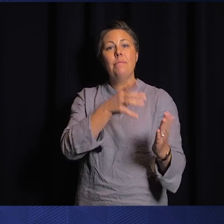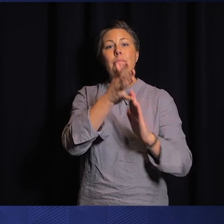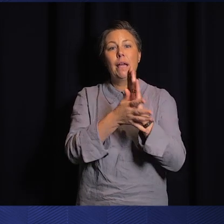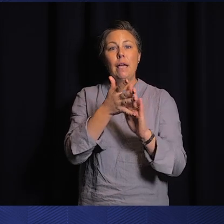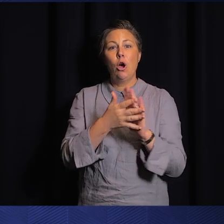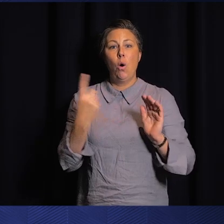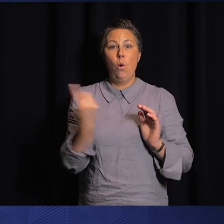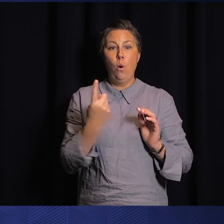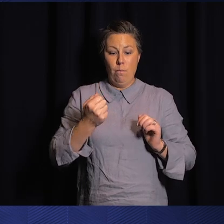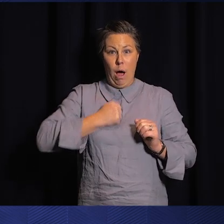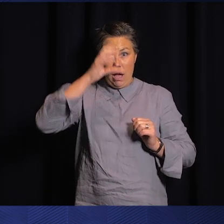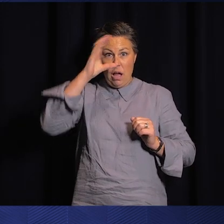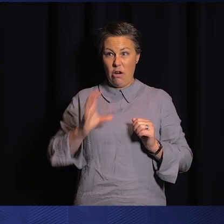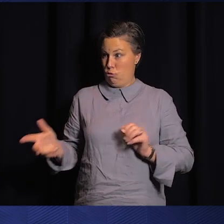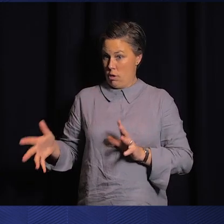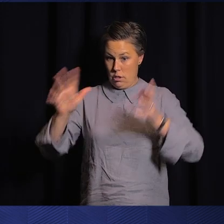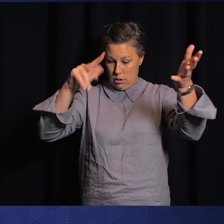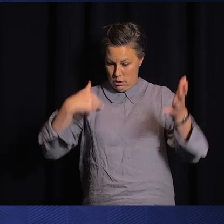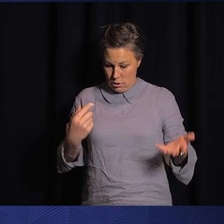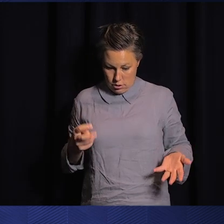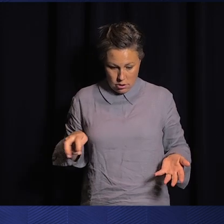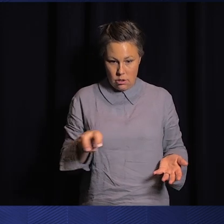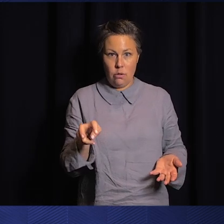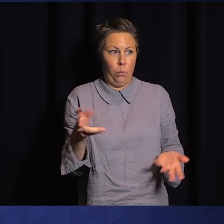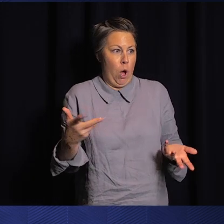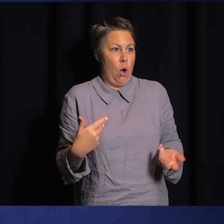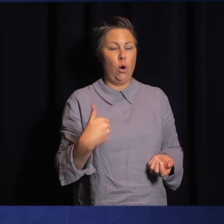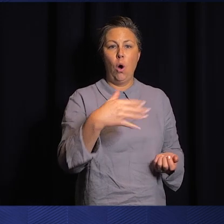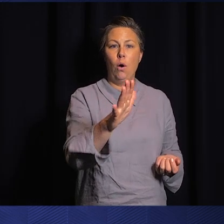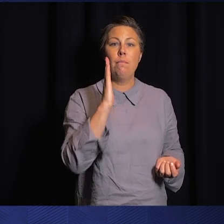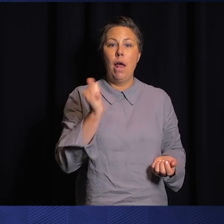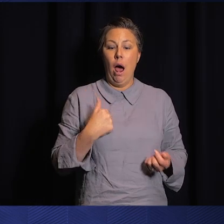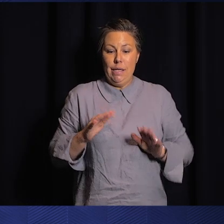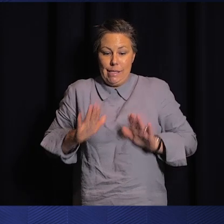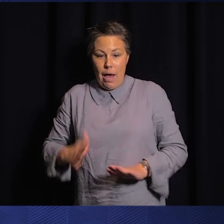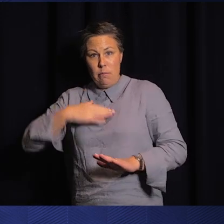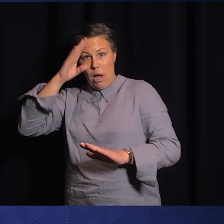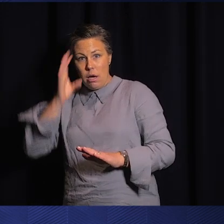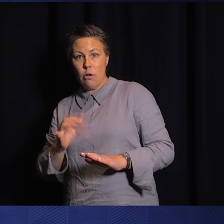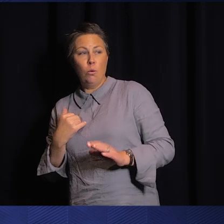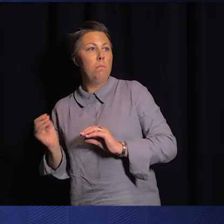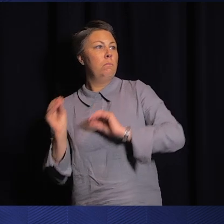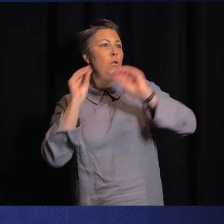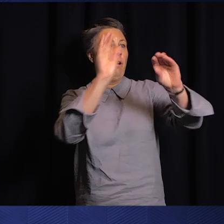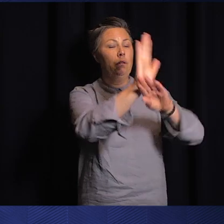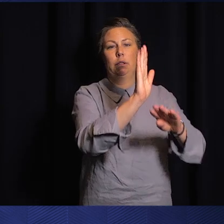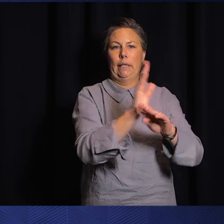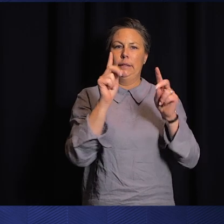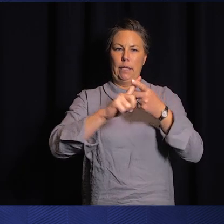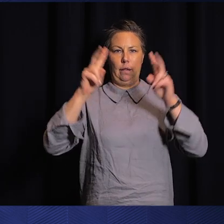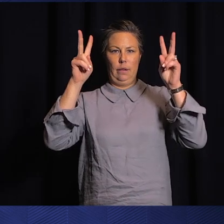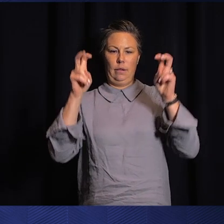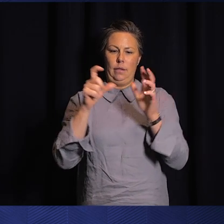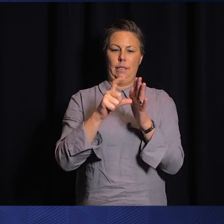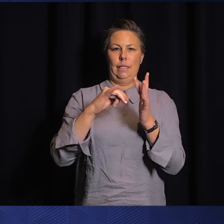internally displaced persons wherever they may be. Of course, when it comes to disaster displacement, we very much